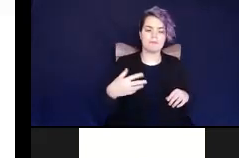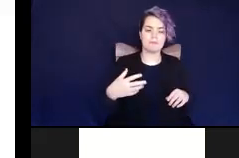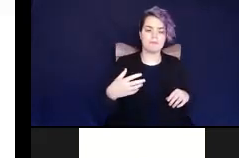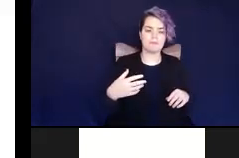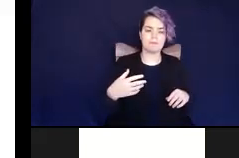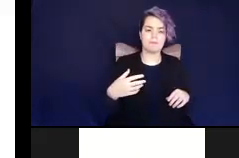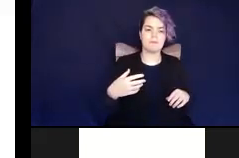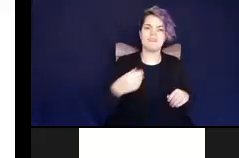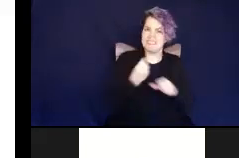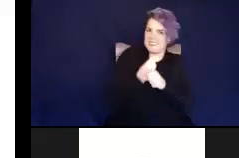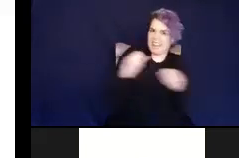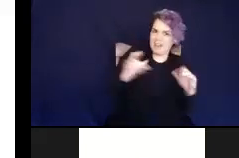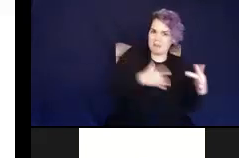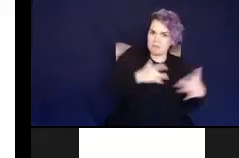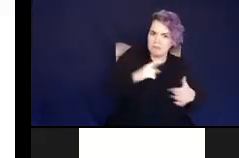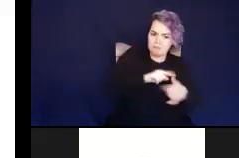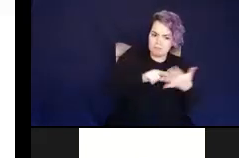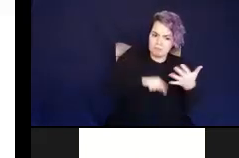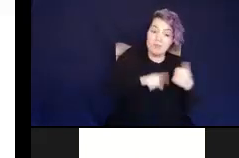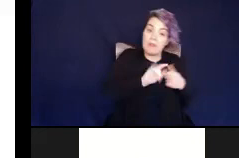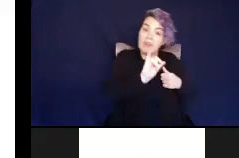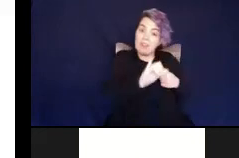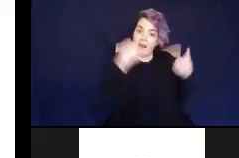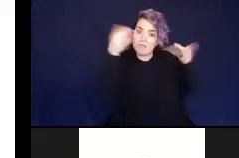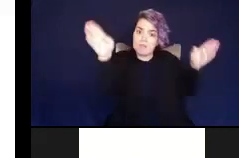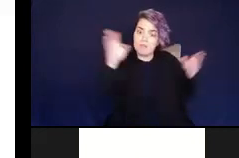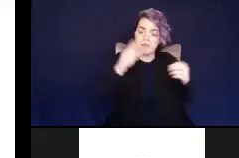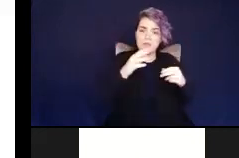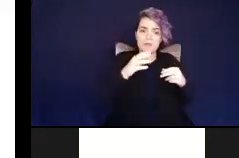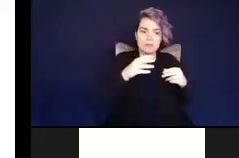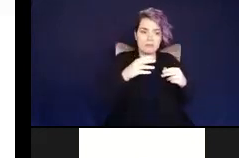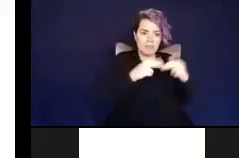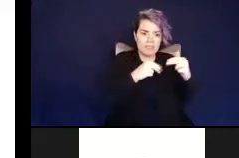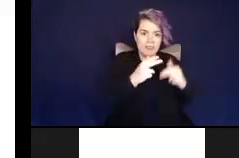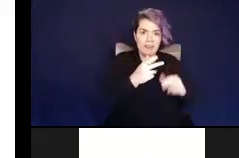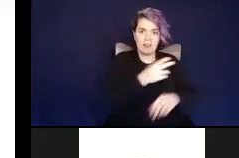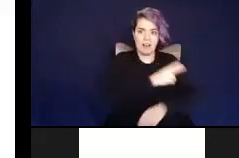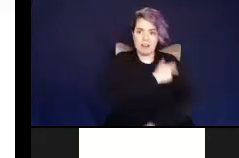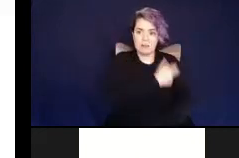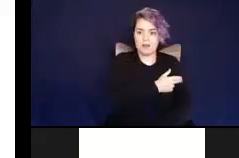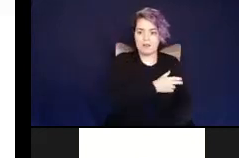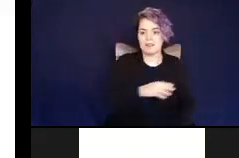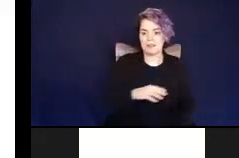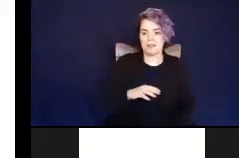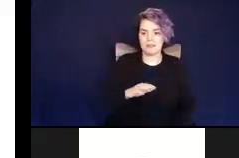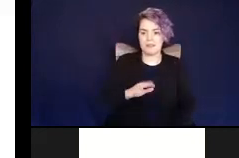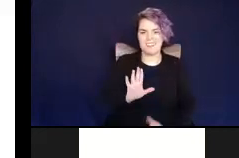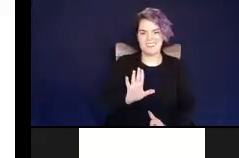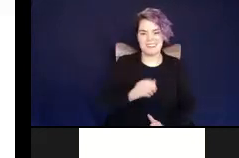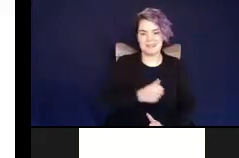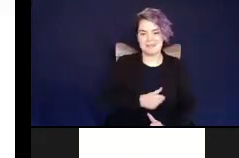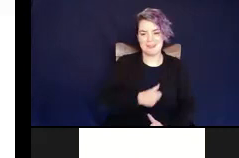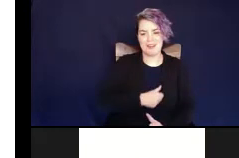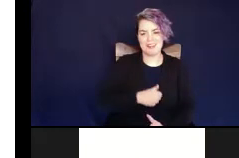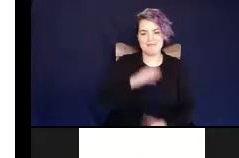safety issues when a public facility, when a government is, hold on, I have a kid who's yelling